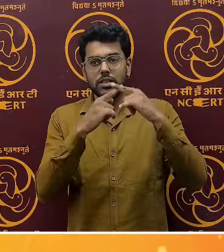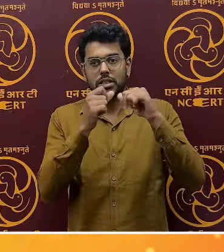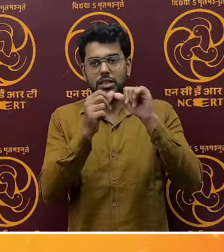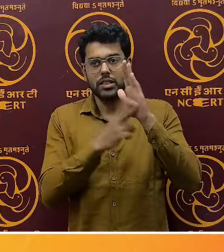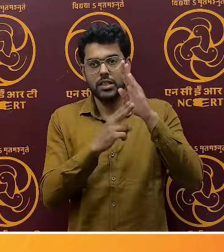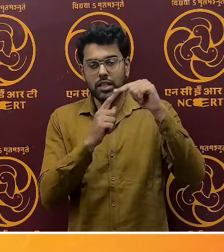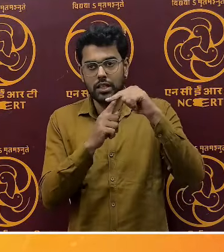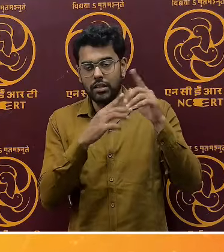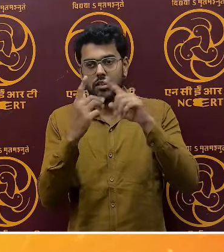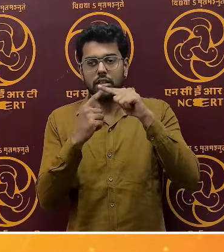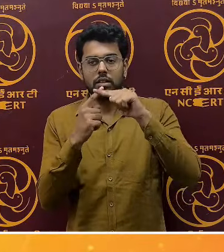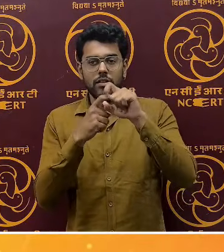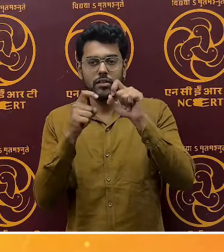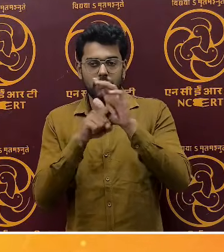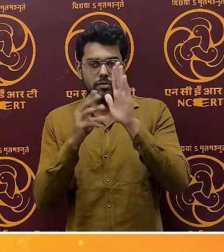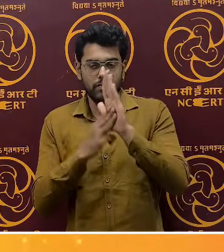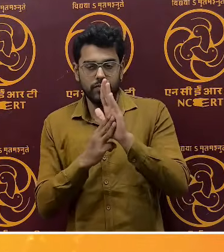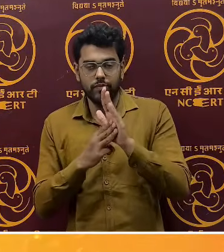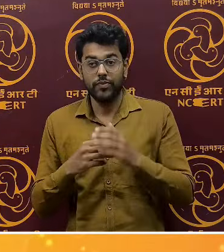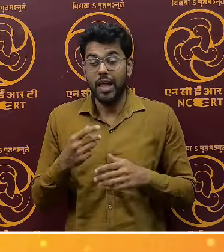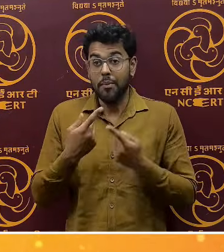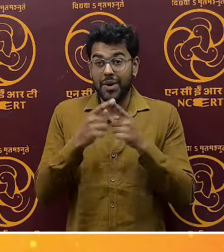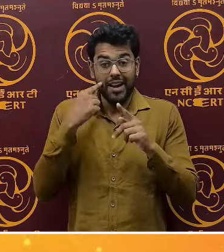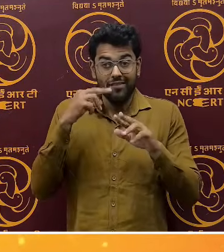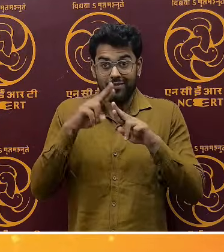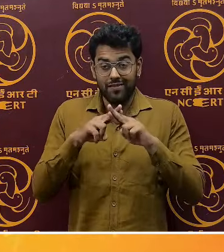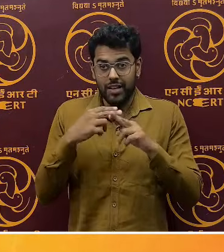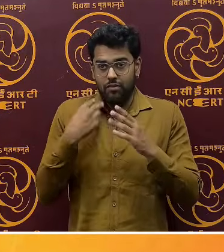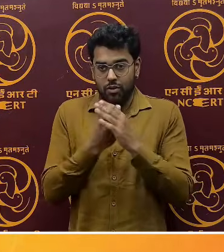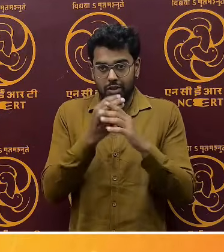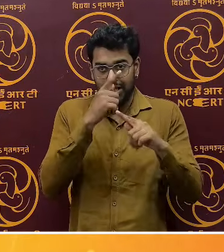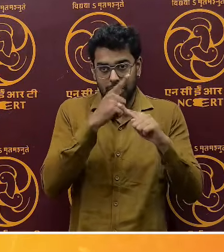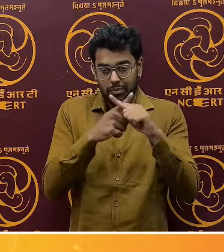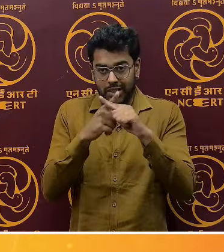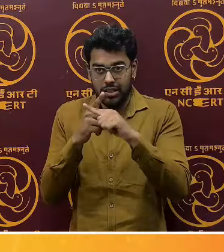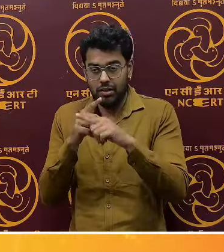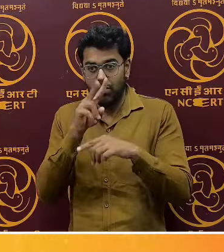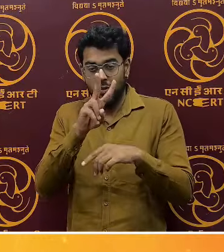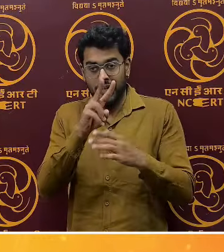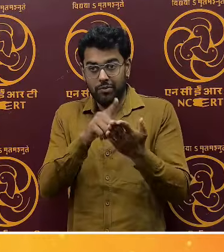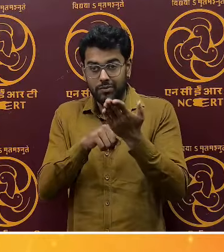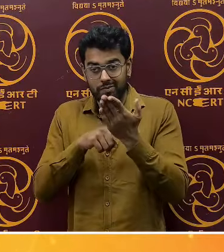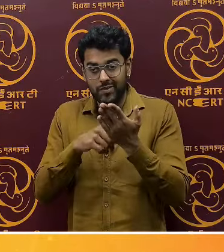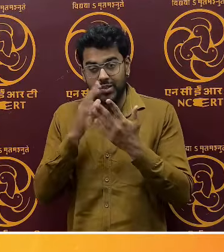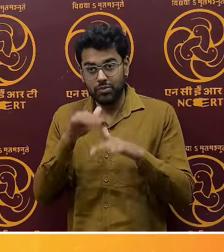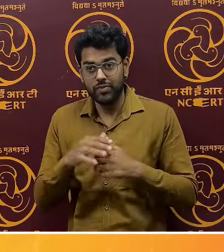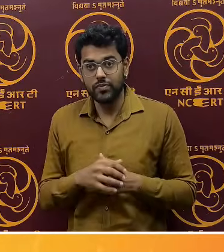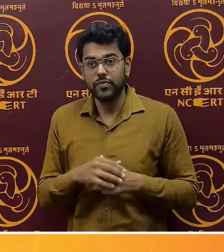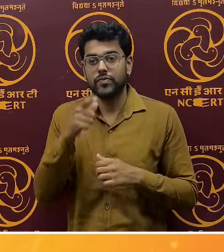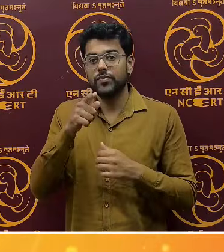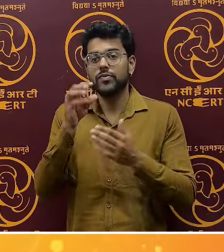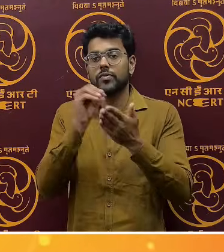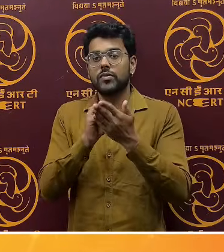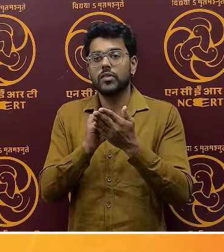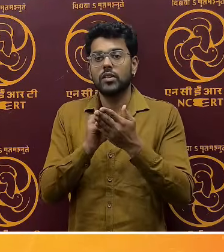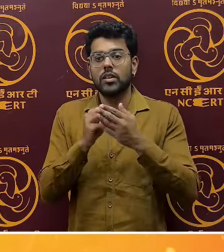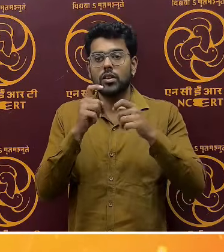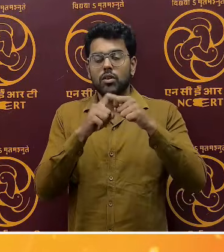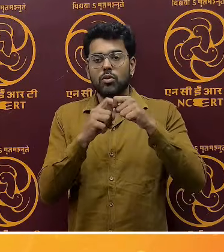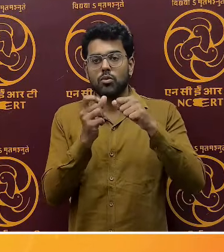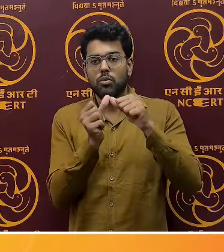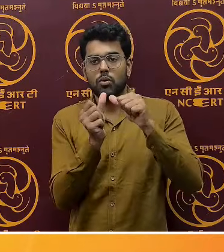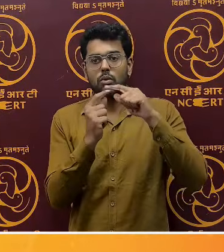we find a variable with the this multiplied to the constant, this constant is then known as a coefficient of